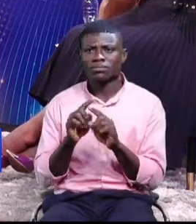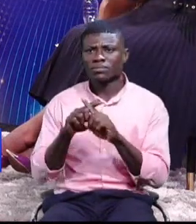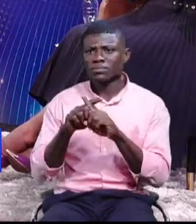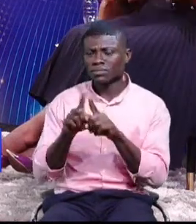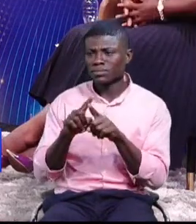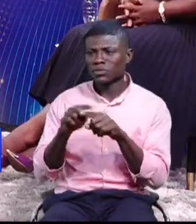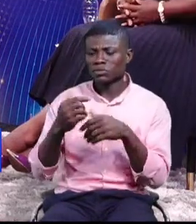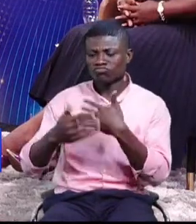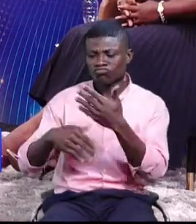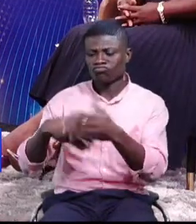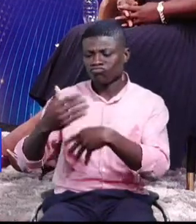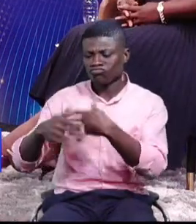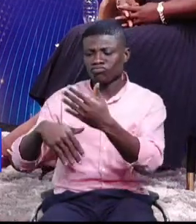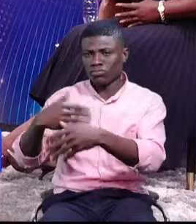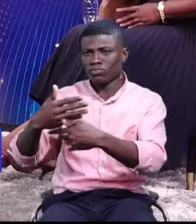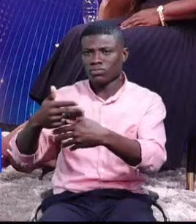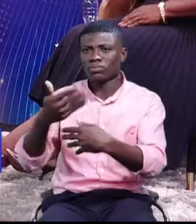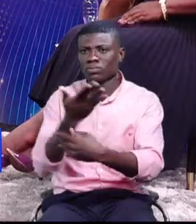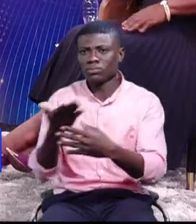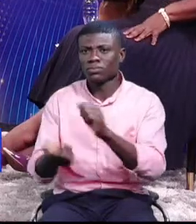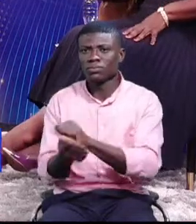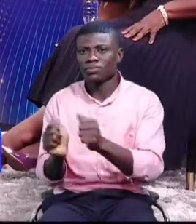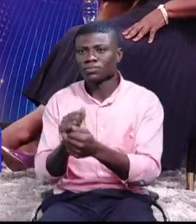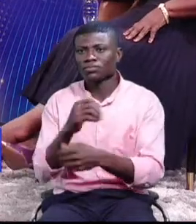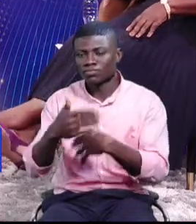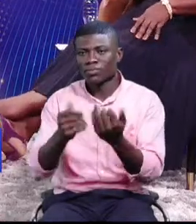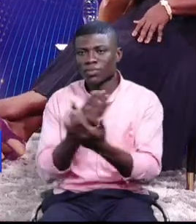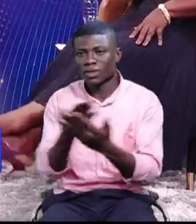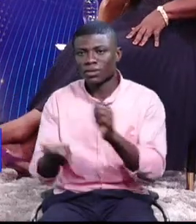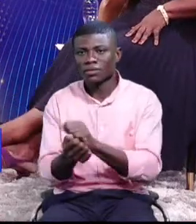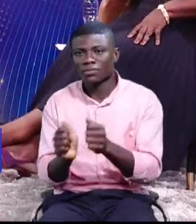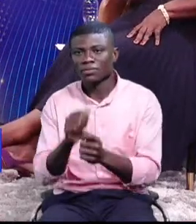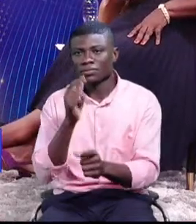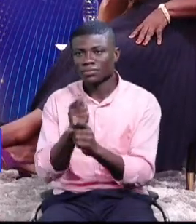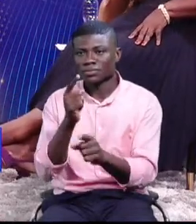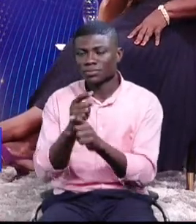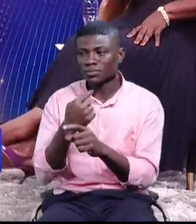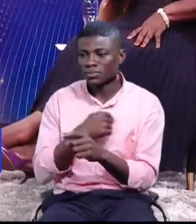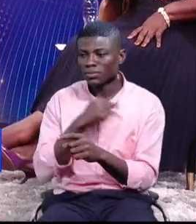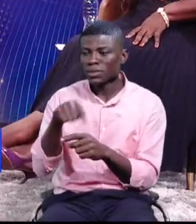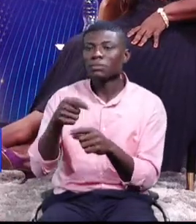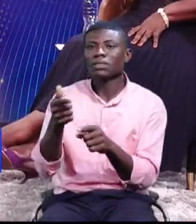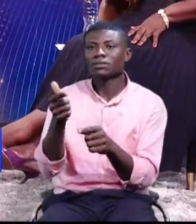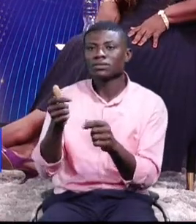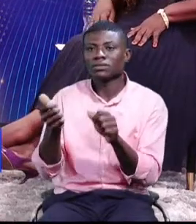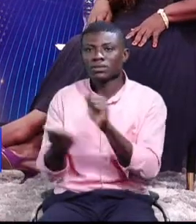So gradually we are getting there. We will just have to legislate.